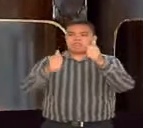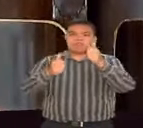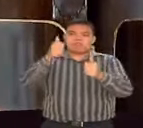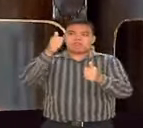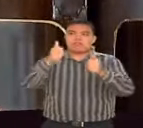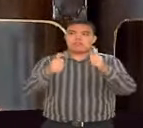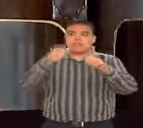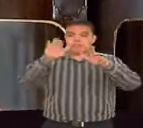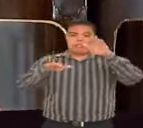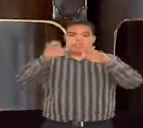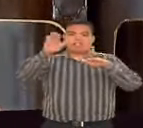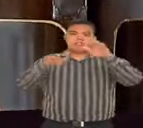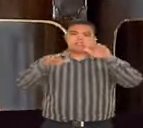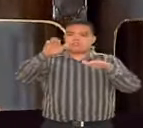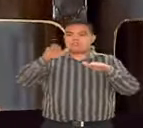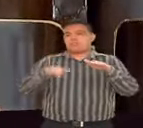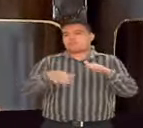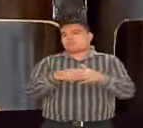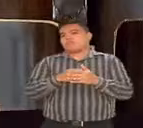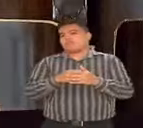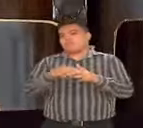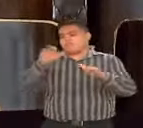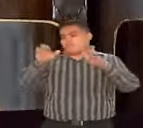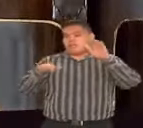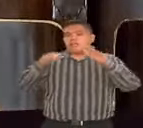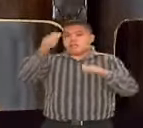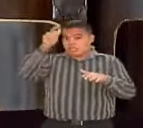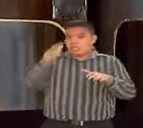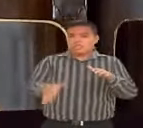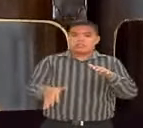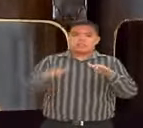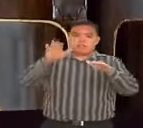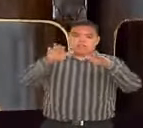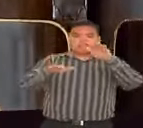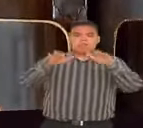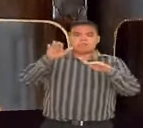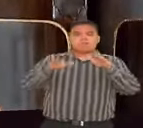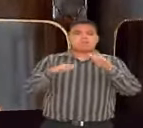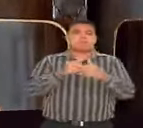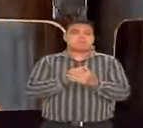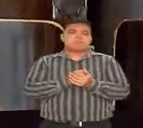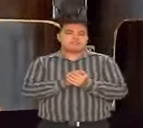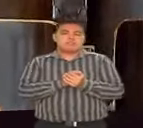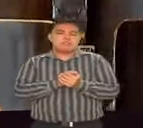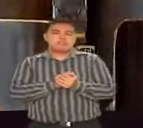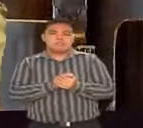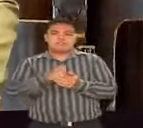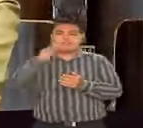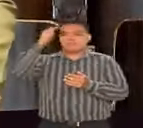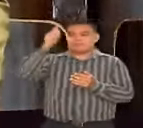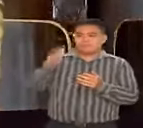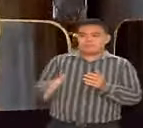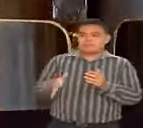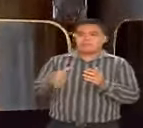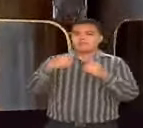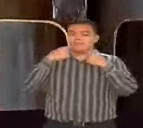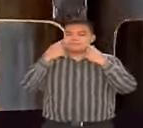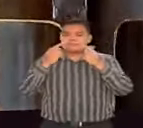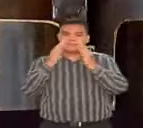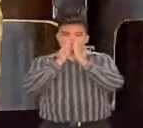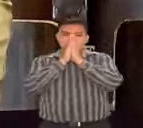balanced God. Balansig yun na ang Ginoo. Ingon ang Ginoo,